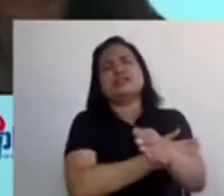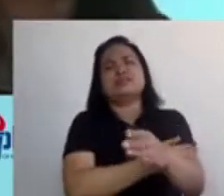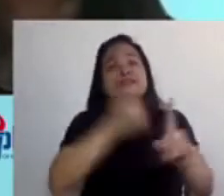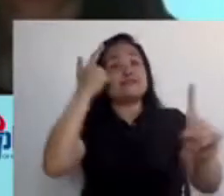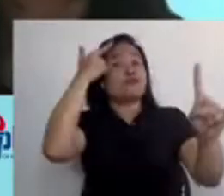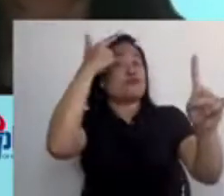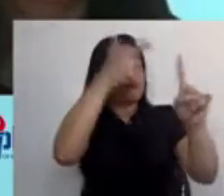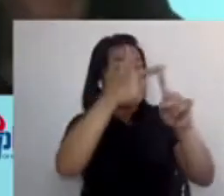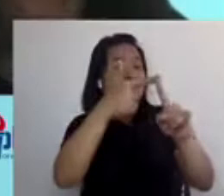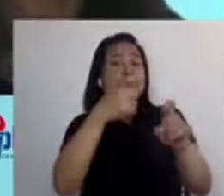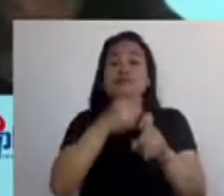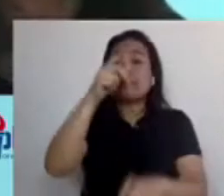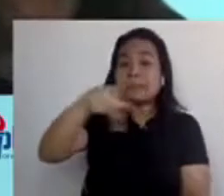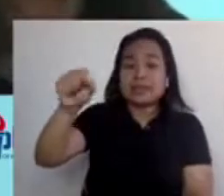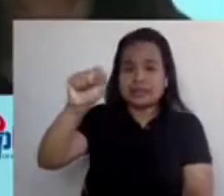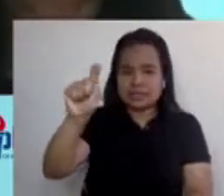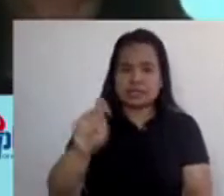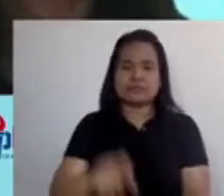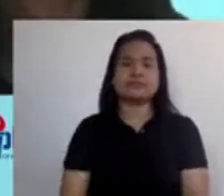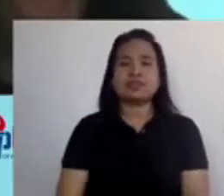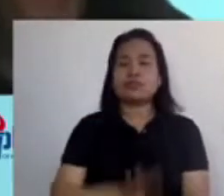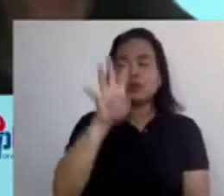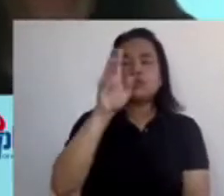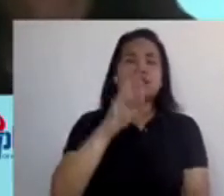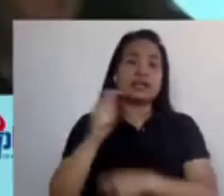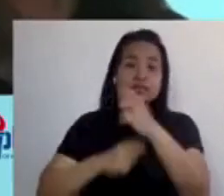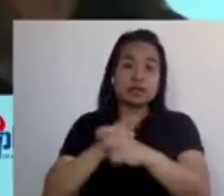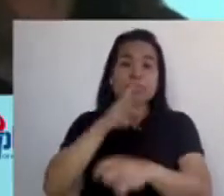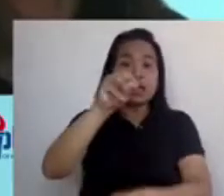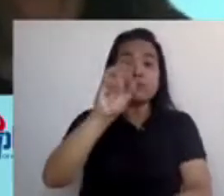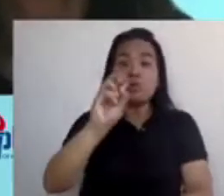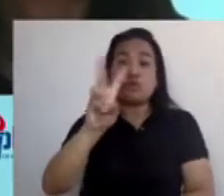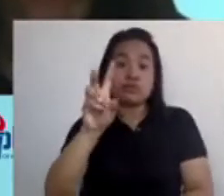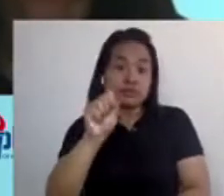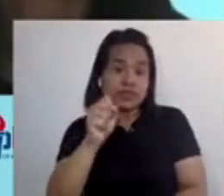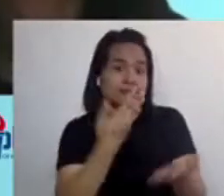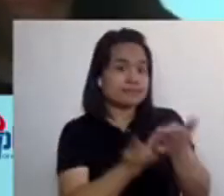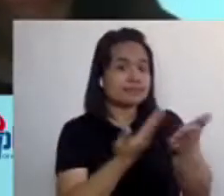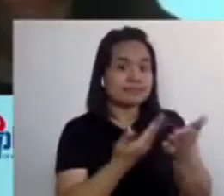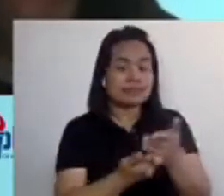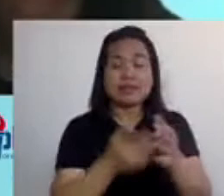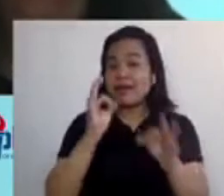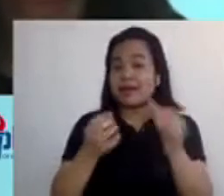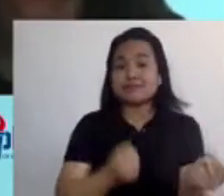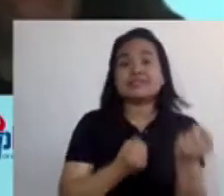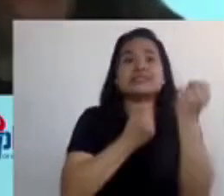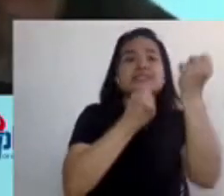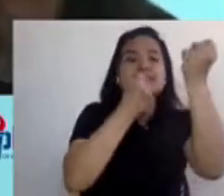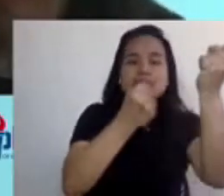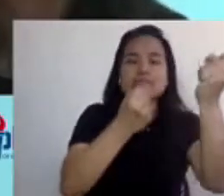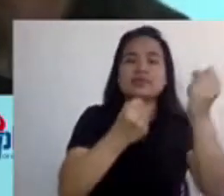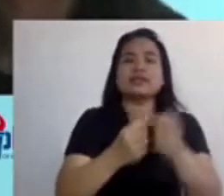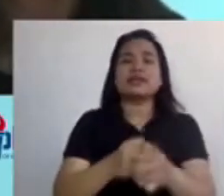of MOVs, again with corresponding performance. If you submitted your updated IPCRF